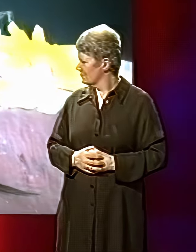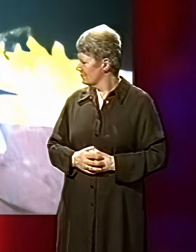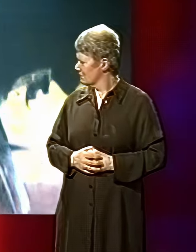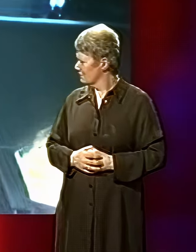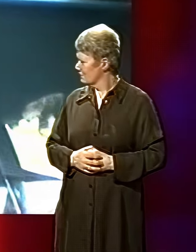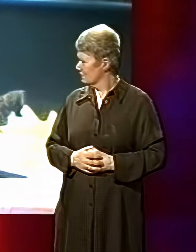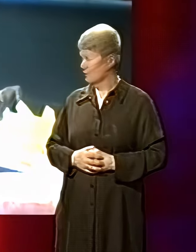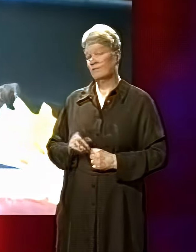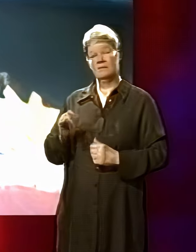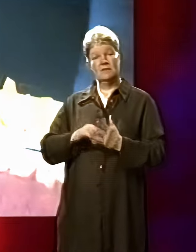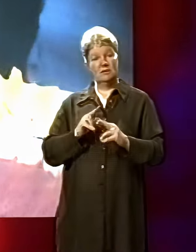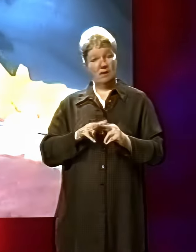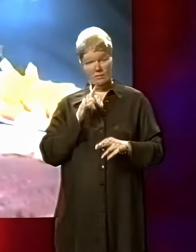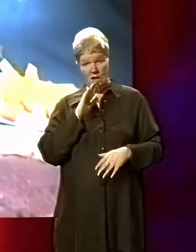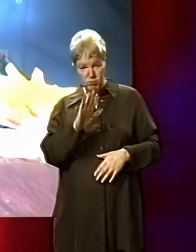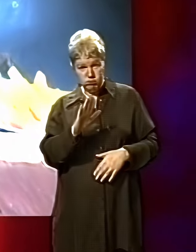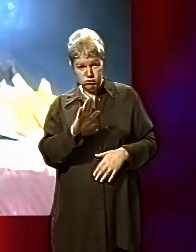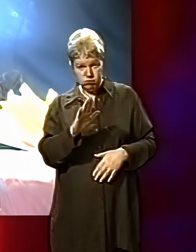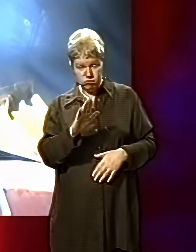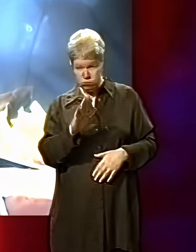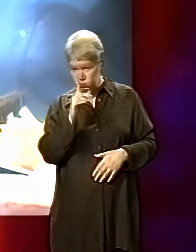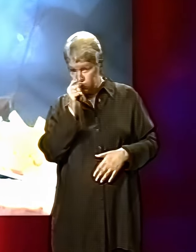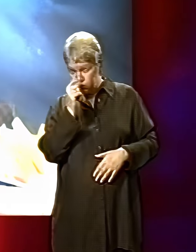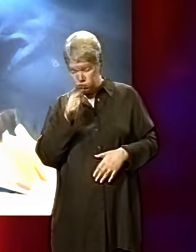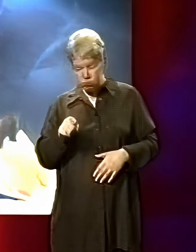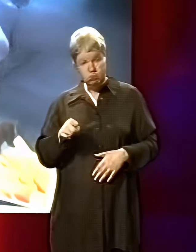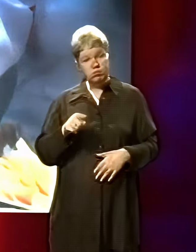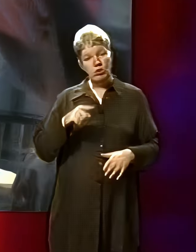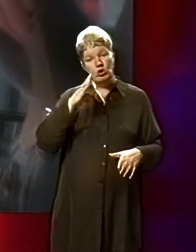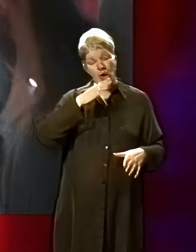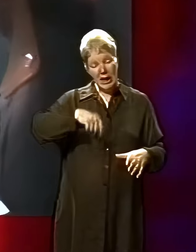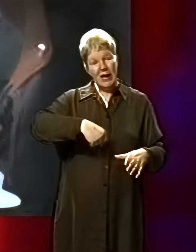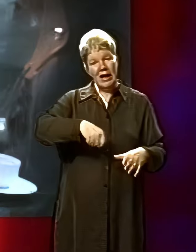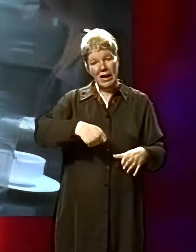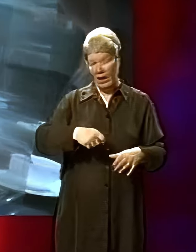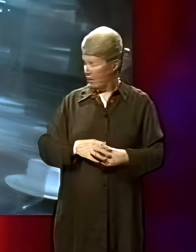staff there offered to lovingly restore a plate of chili con carne for us.